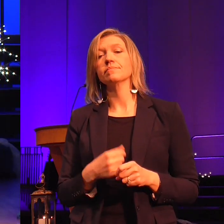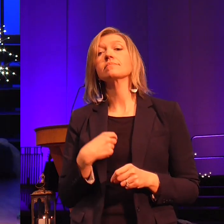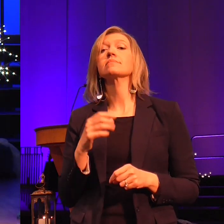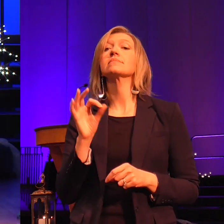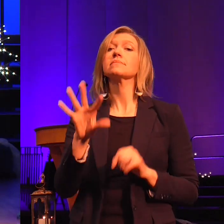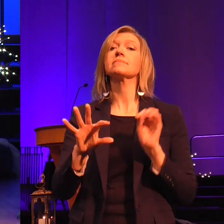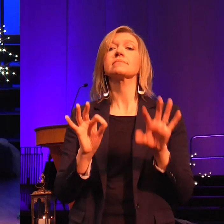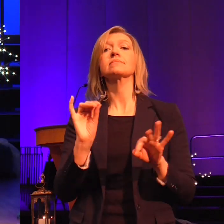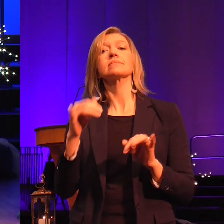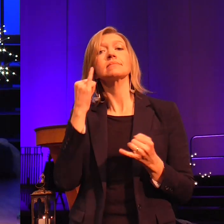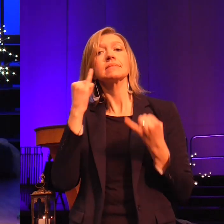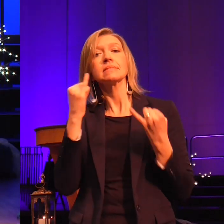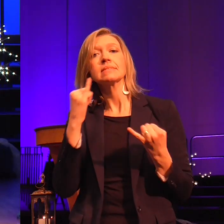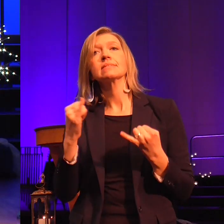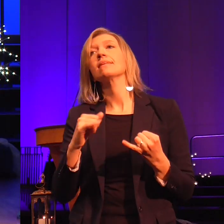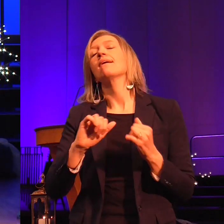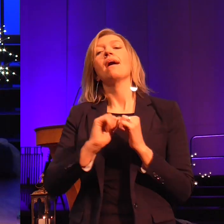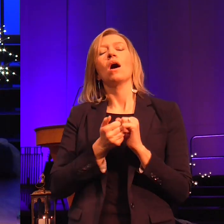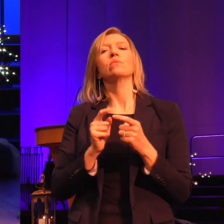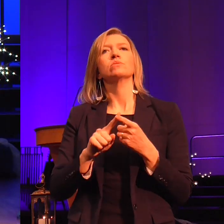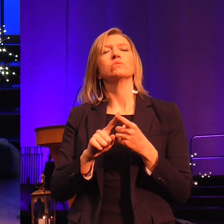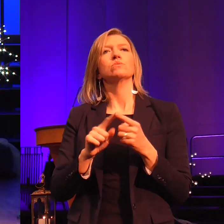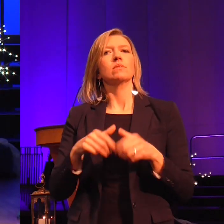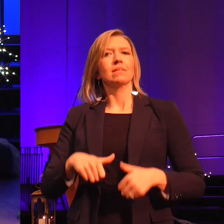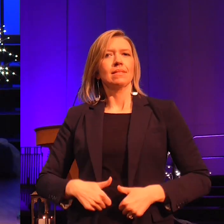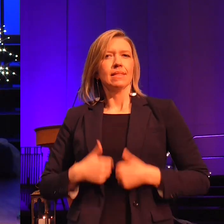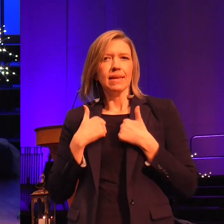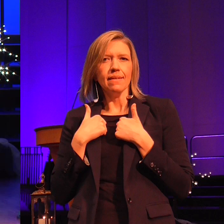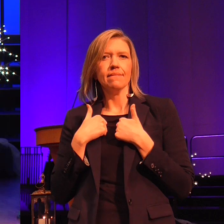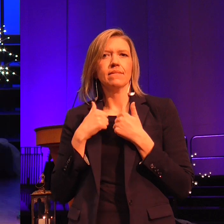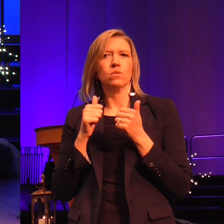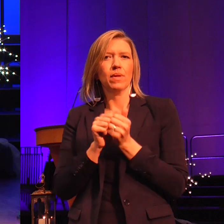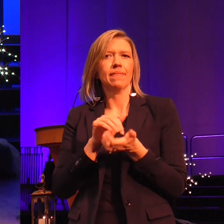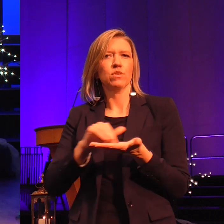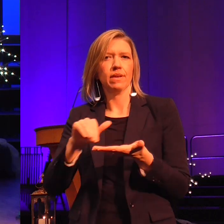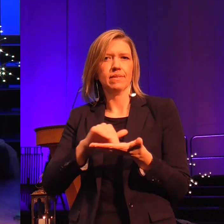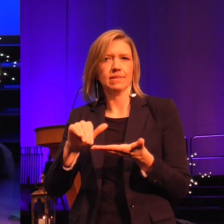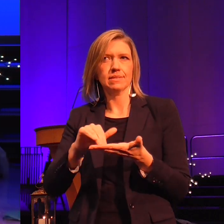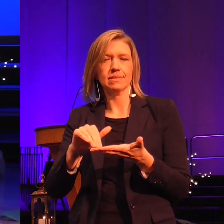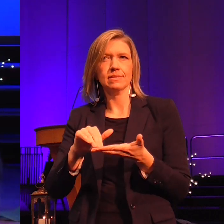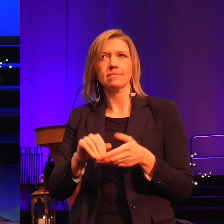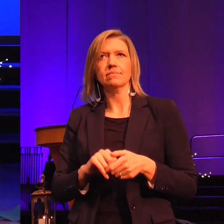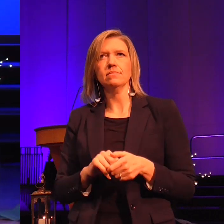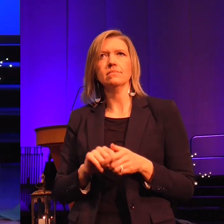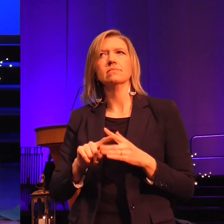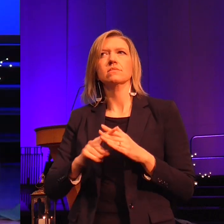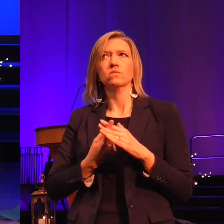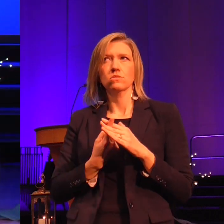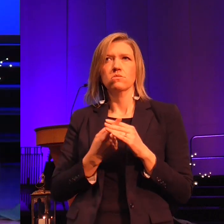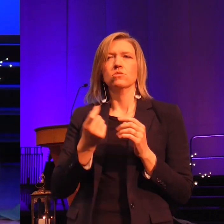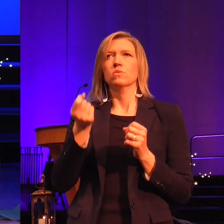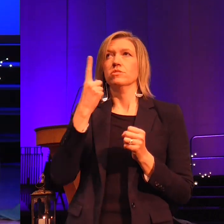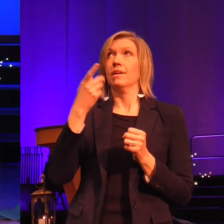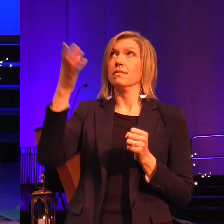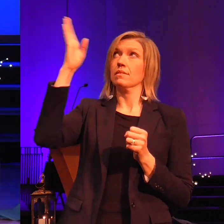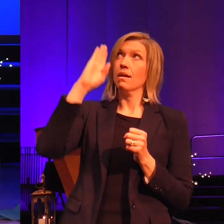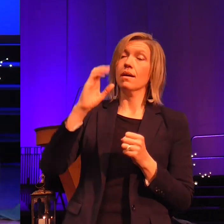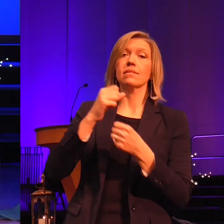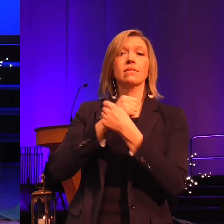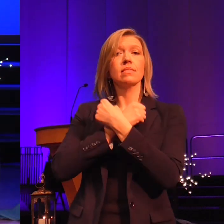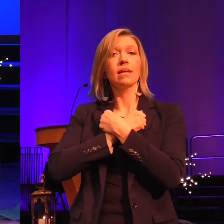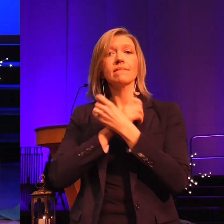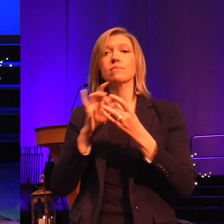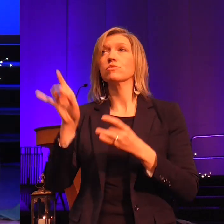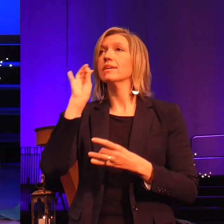today for how to begin to live in forgiveness. So we begin to understand that God is this loving presence that loves us,